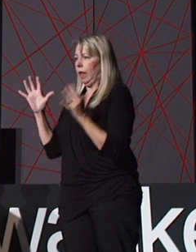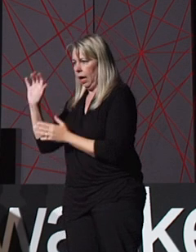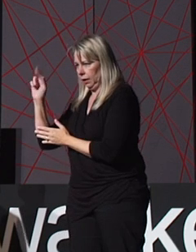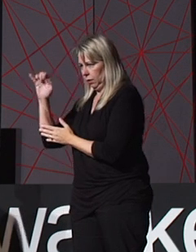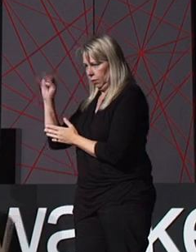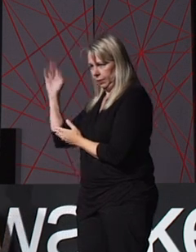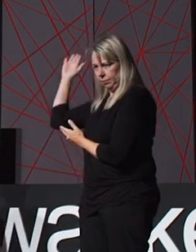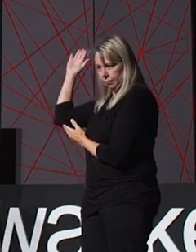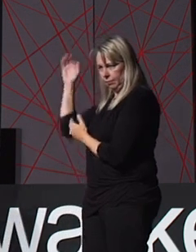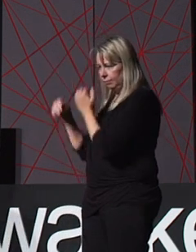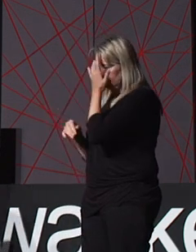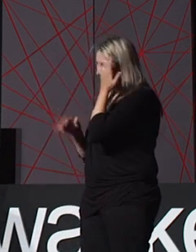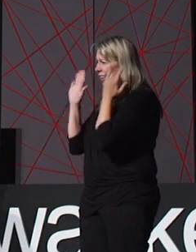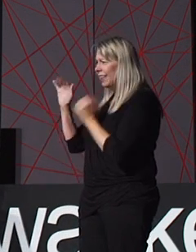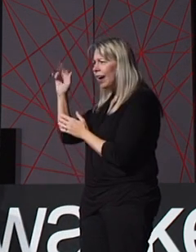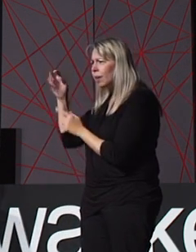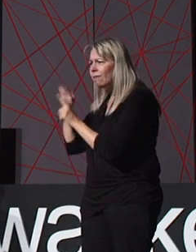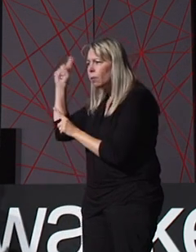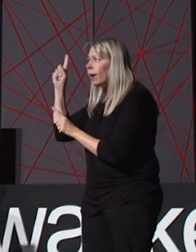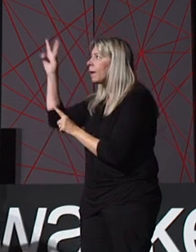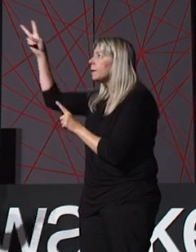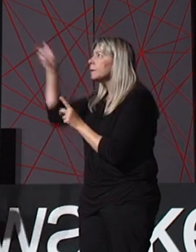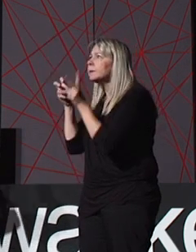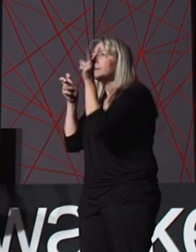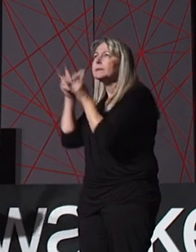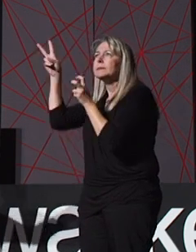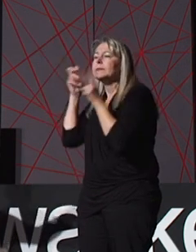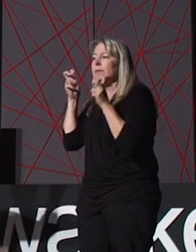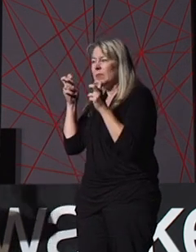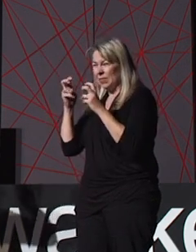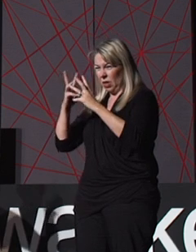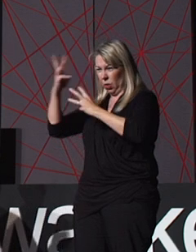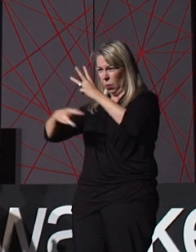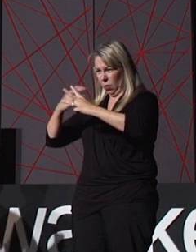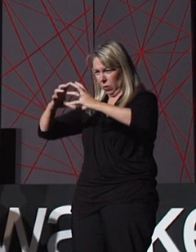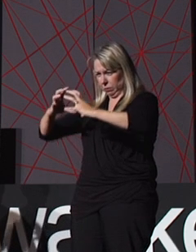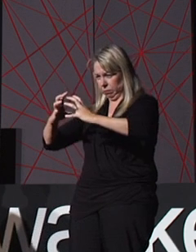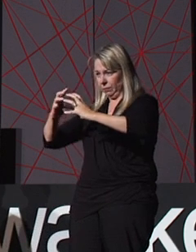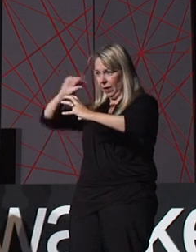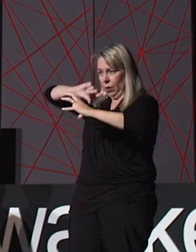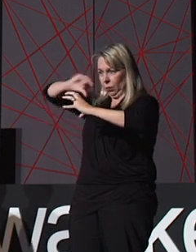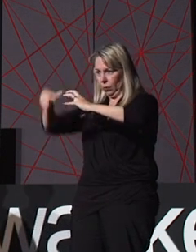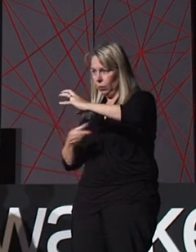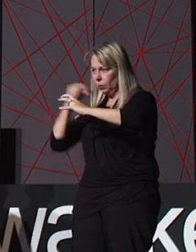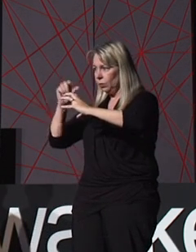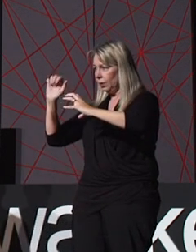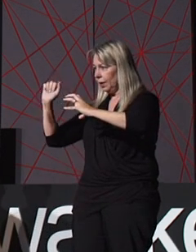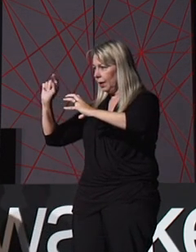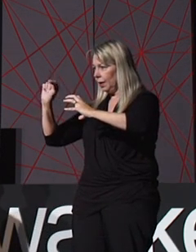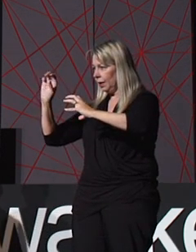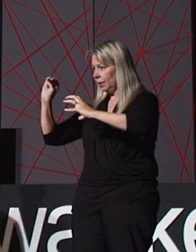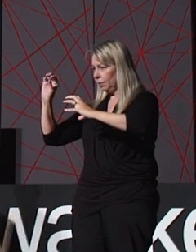and they get that carbon from the atmosphere. Carbon dioxide is floating around the atmosphere, and it gets pulled into plants and